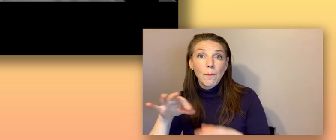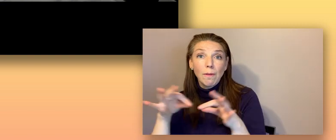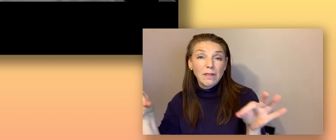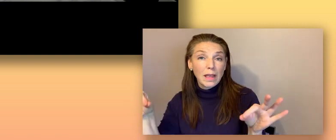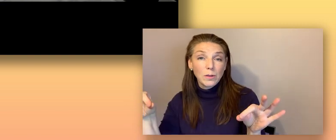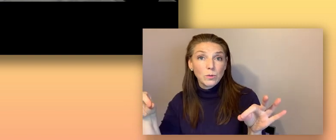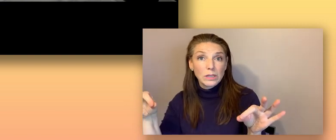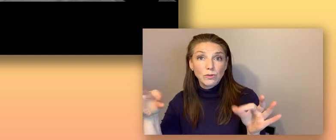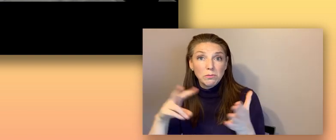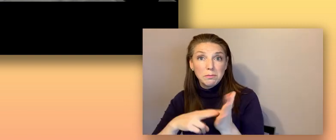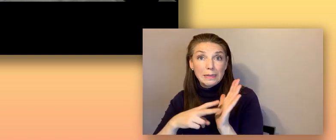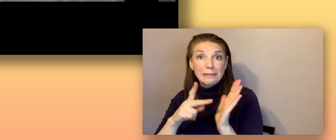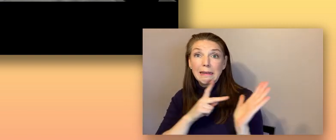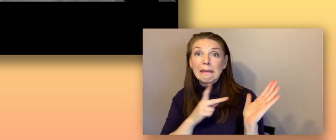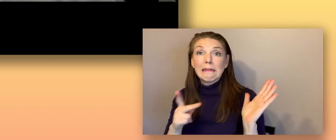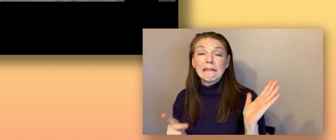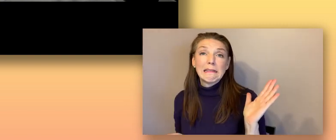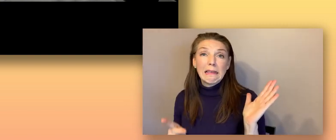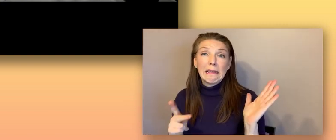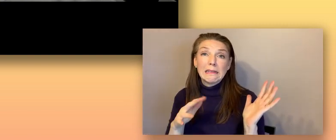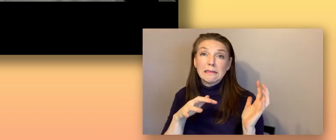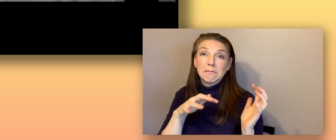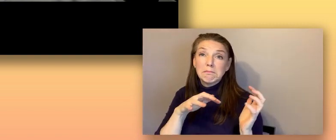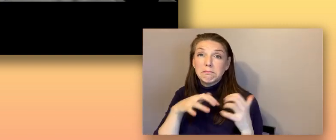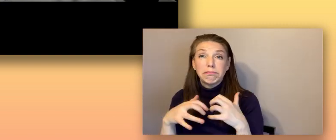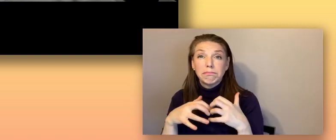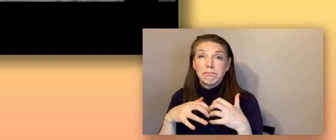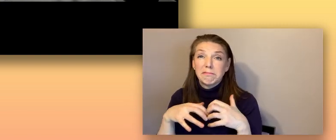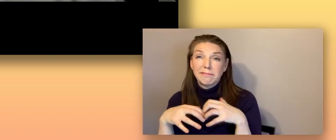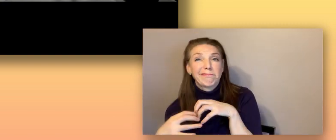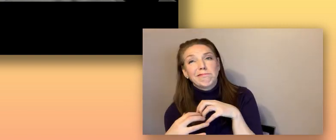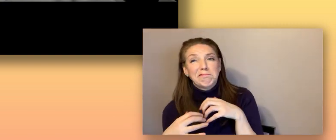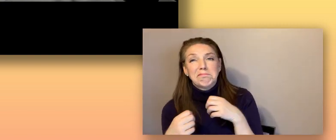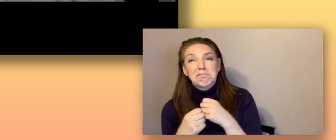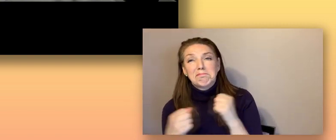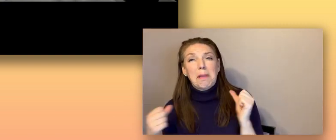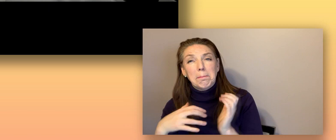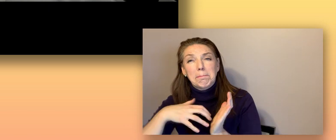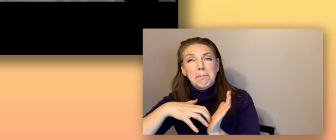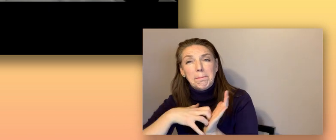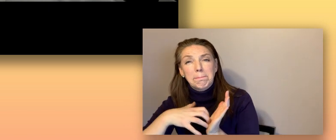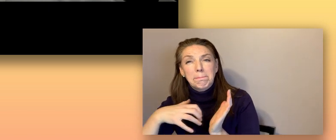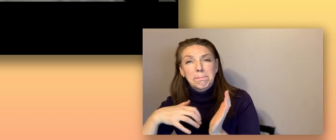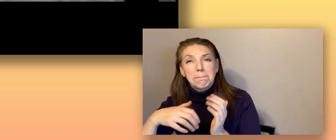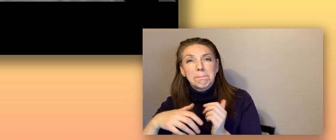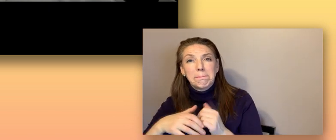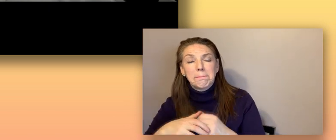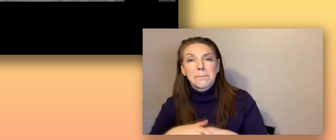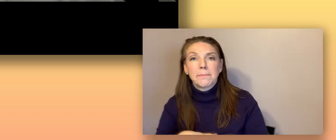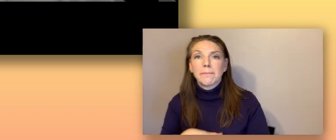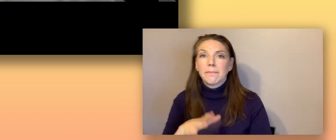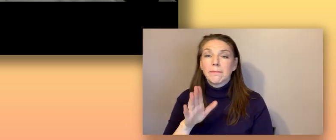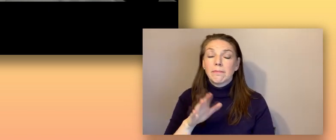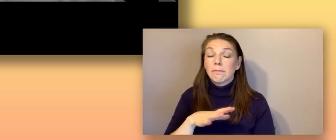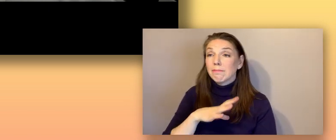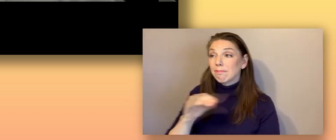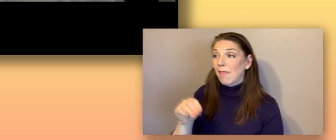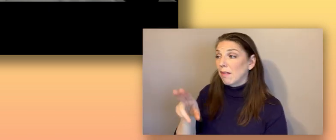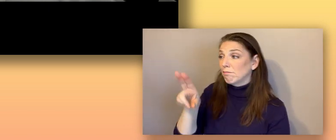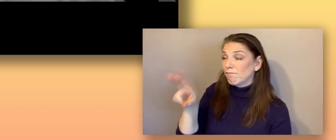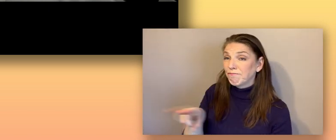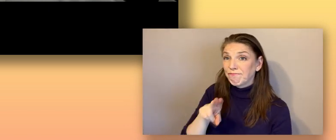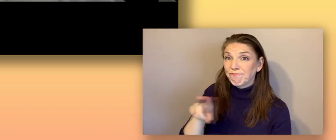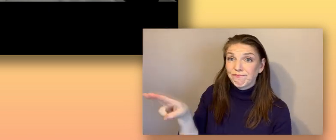dead, but merely broken, destroyed, and defeated. And abandoned to